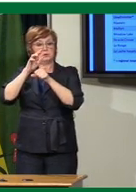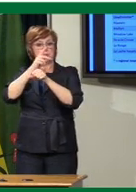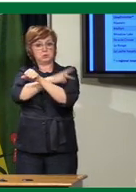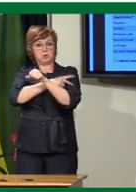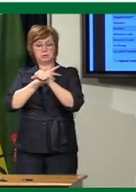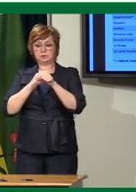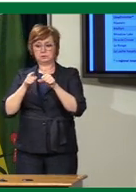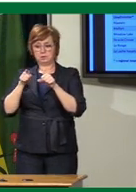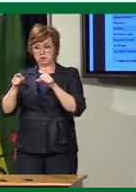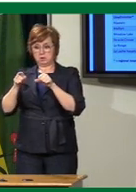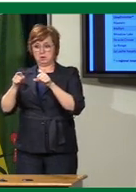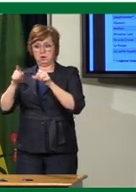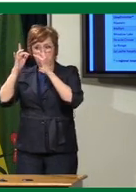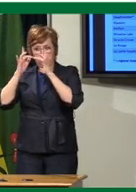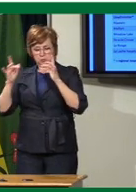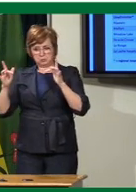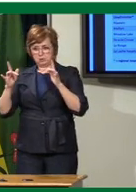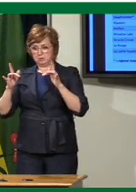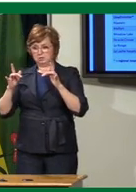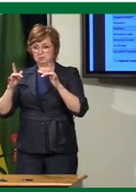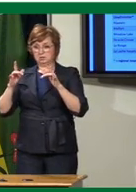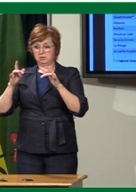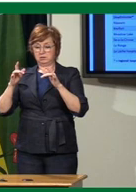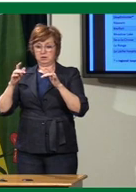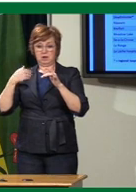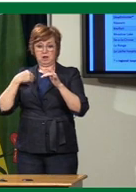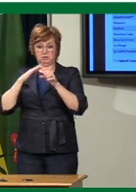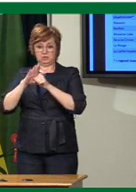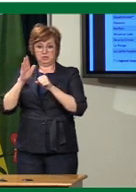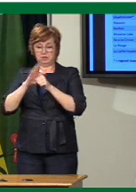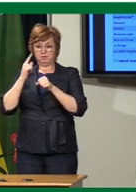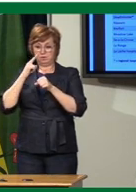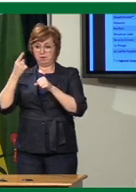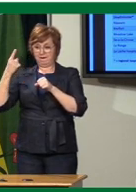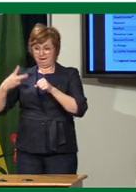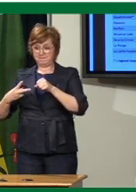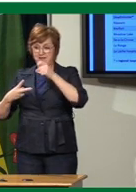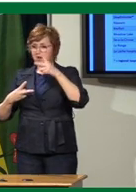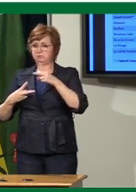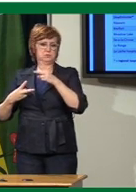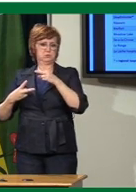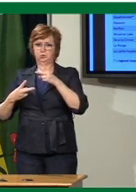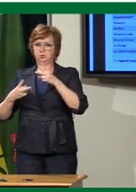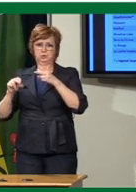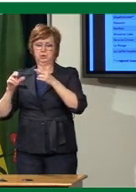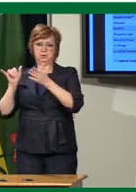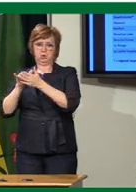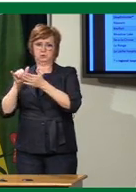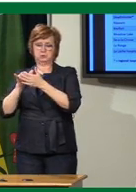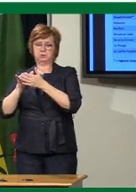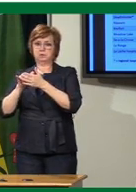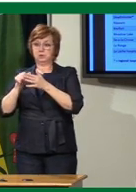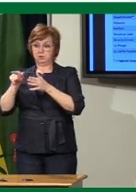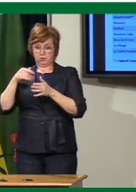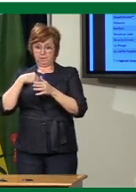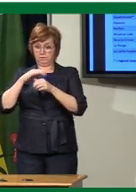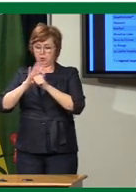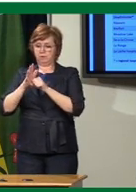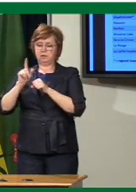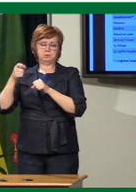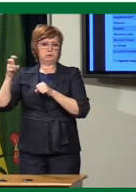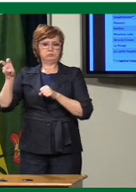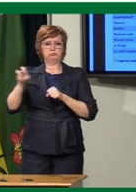they wouldn't admit any COVID patients, and those COVID patients would be moved to